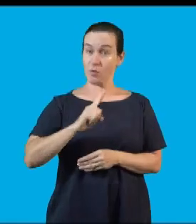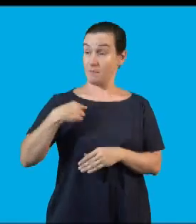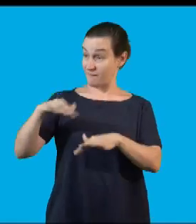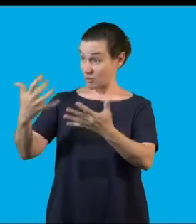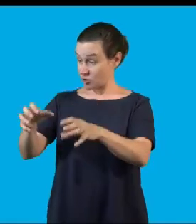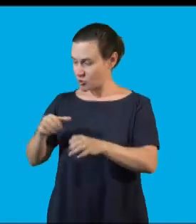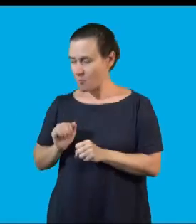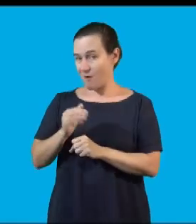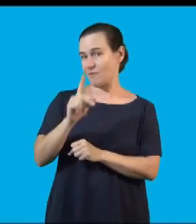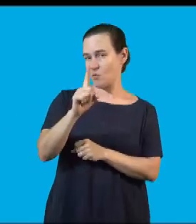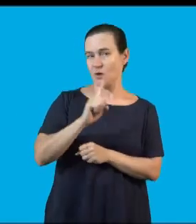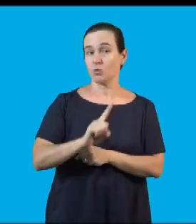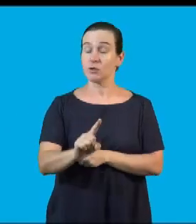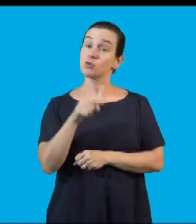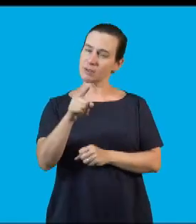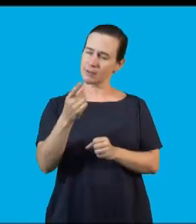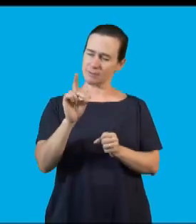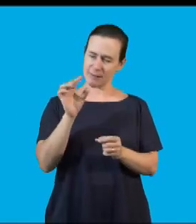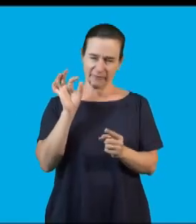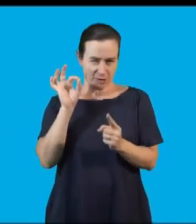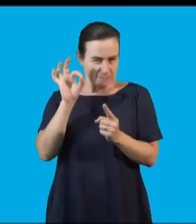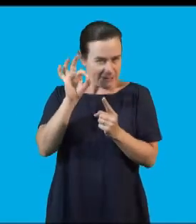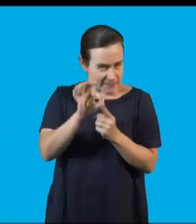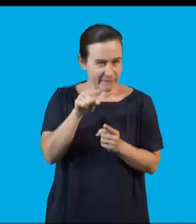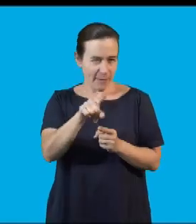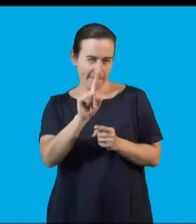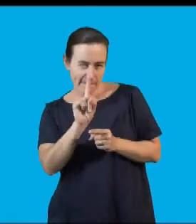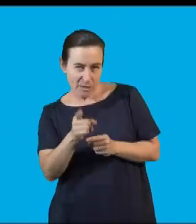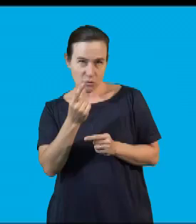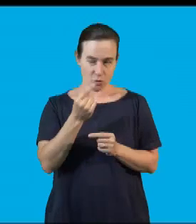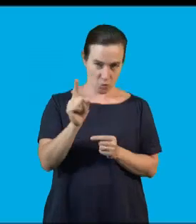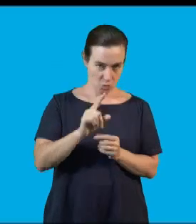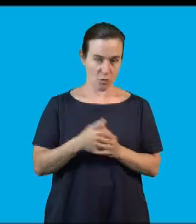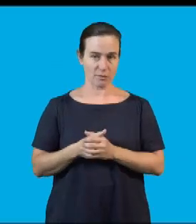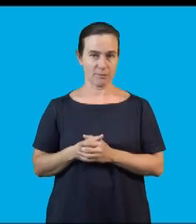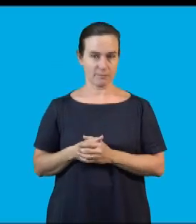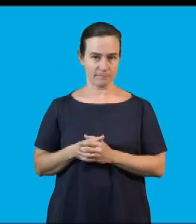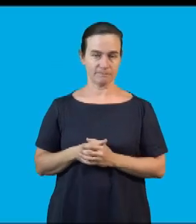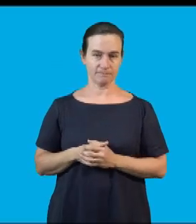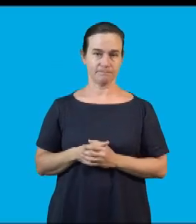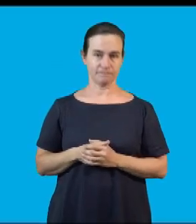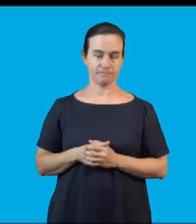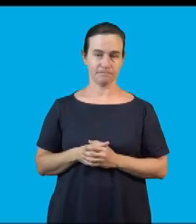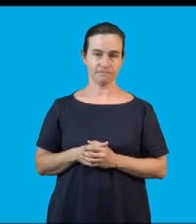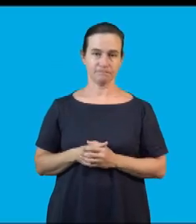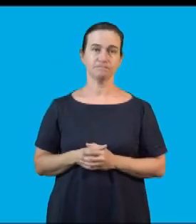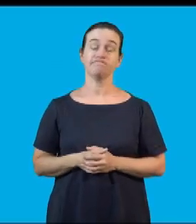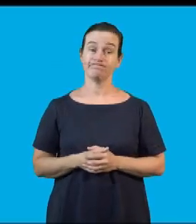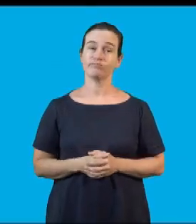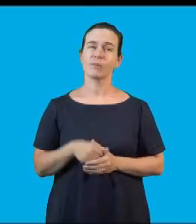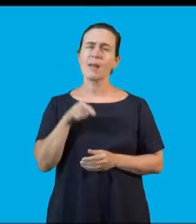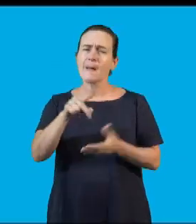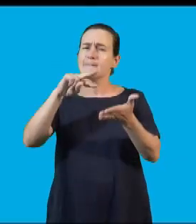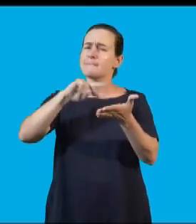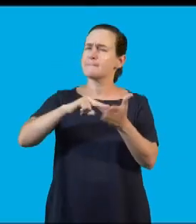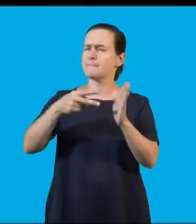at home. These guidelines are specific and you must follow them. The purpose of writing